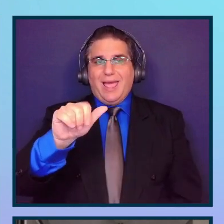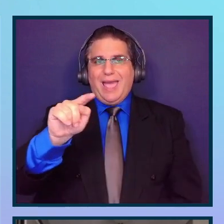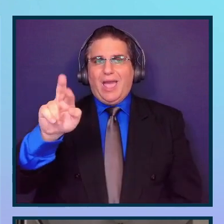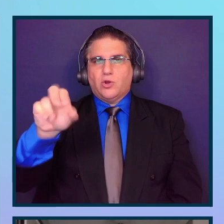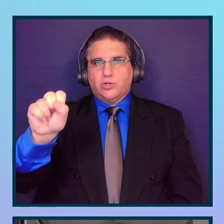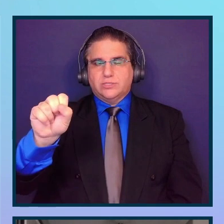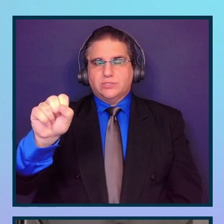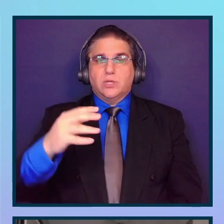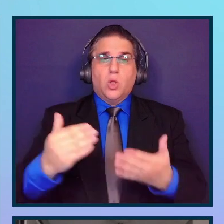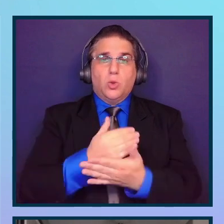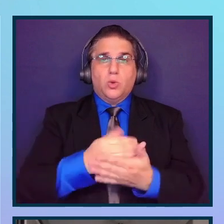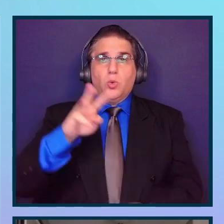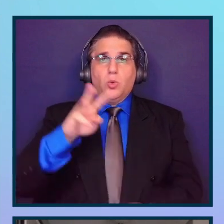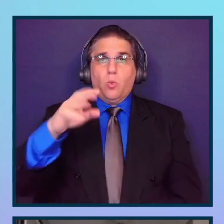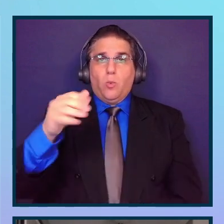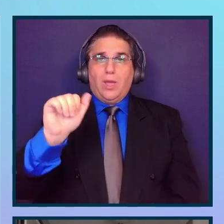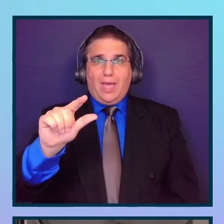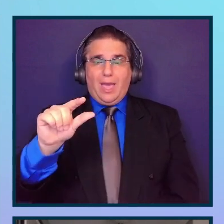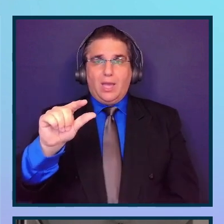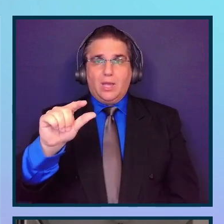ARIA or WCAG